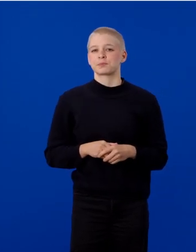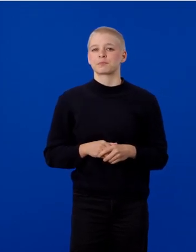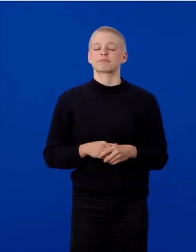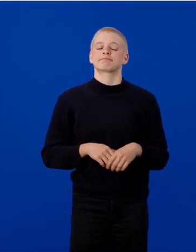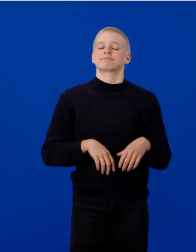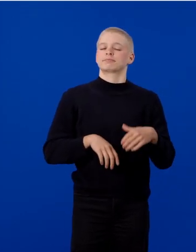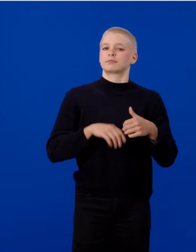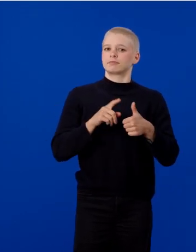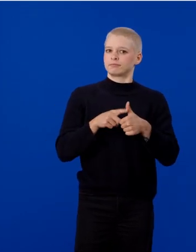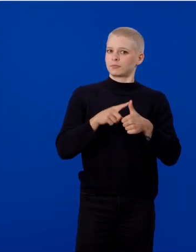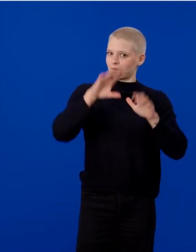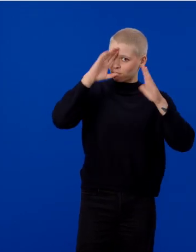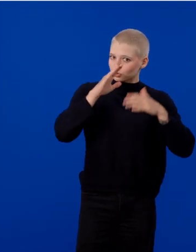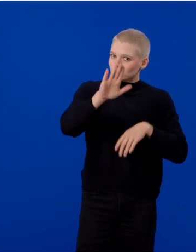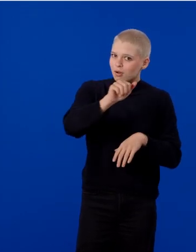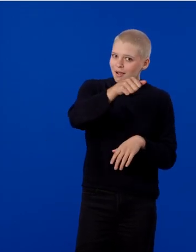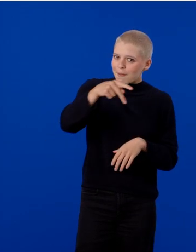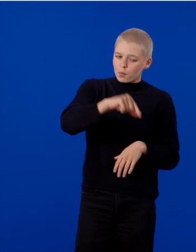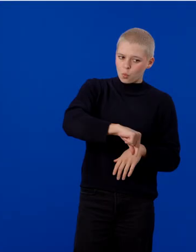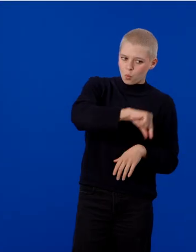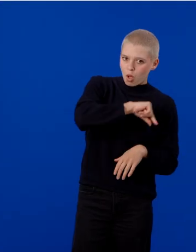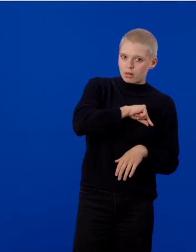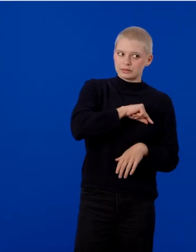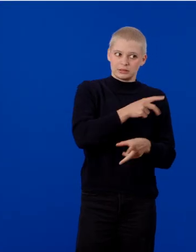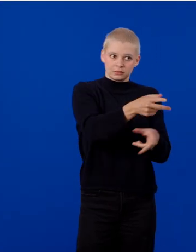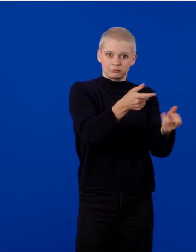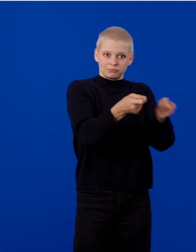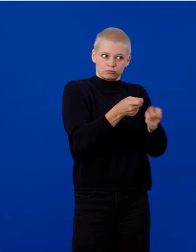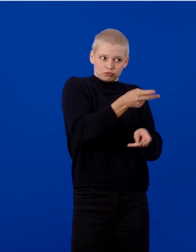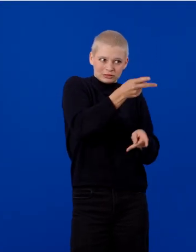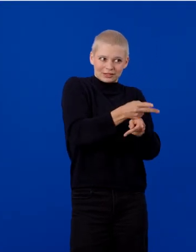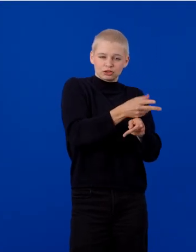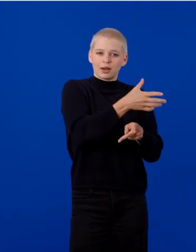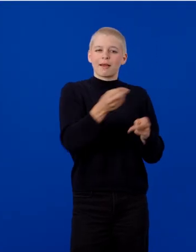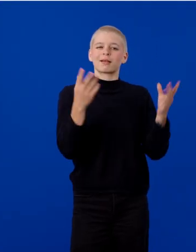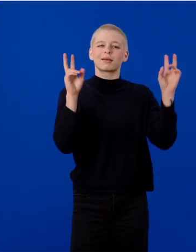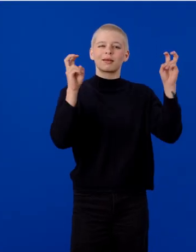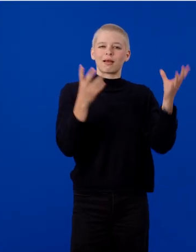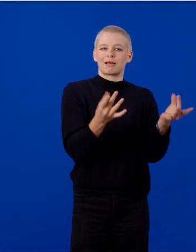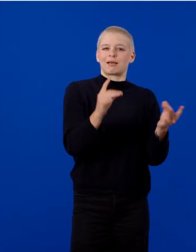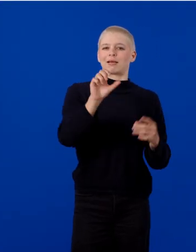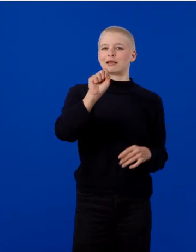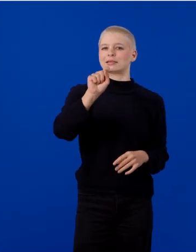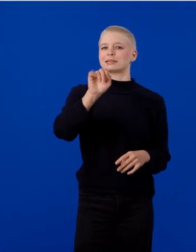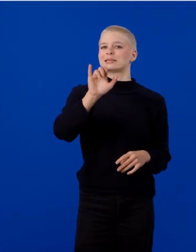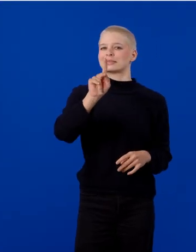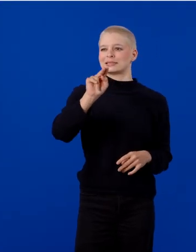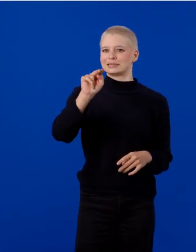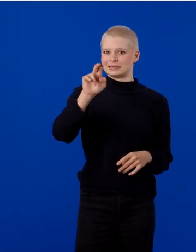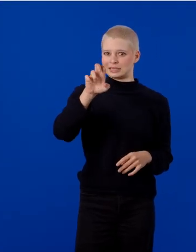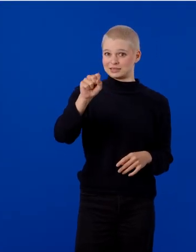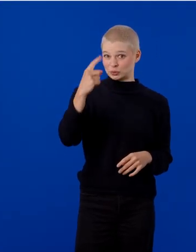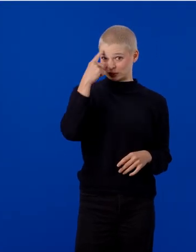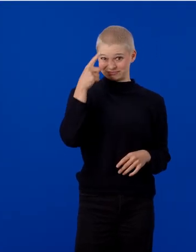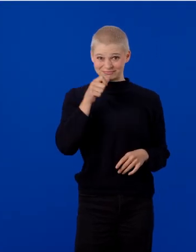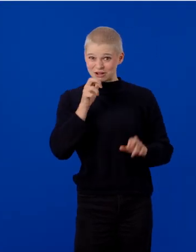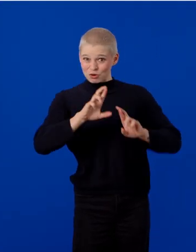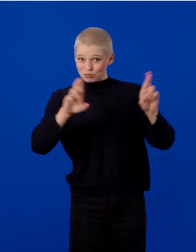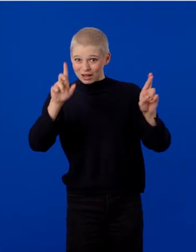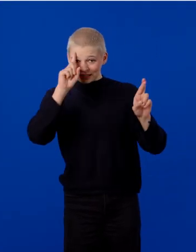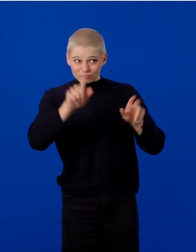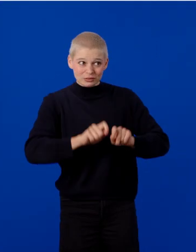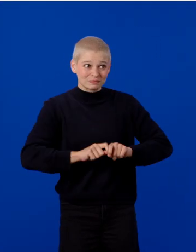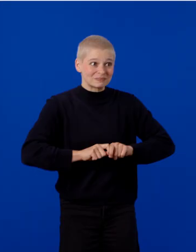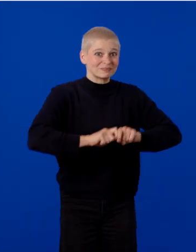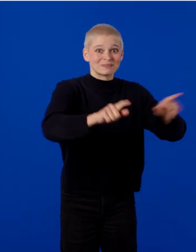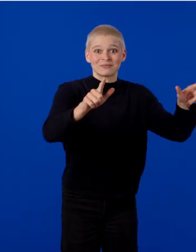app quality, retention, and stickiness. If you don't think your app is ready for prime time, consider launching in early